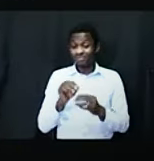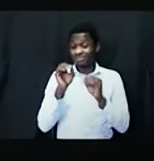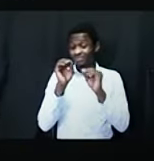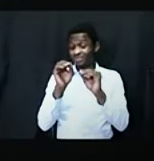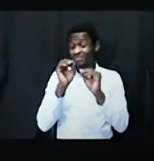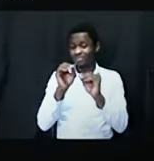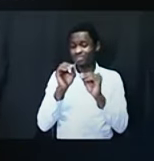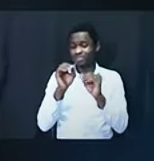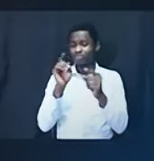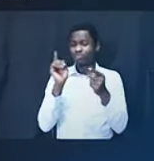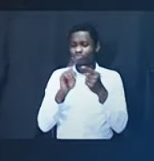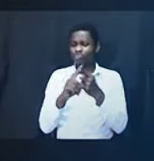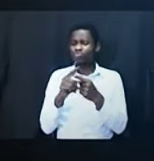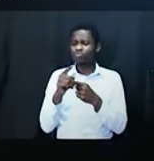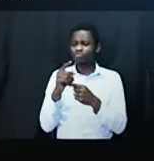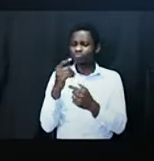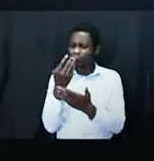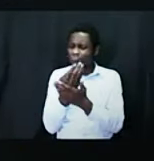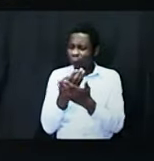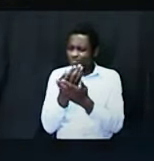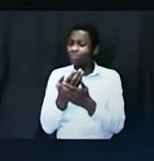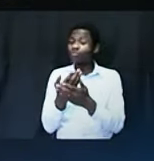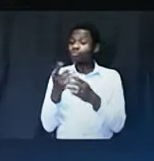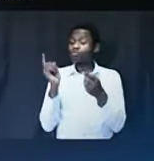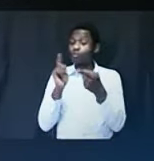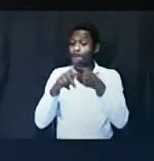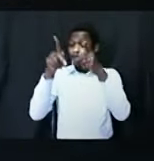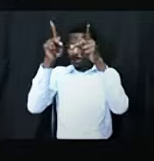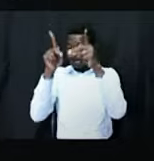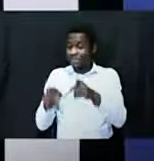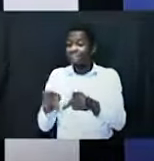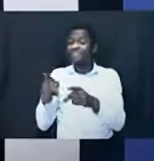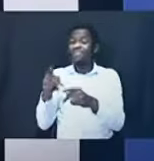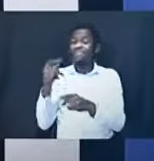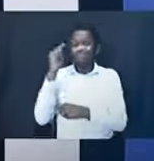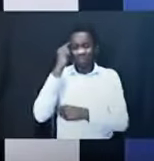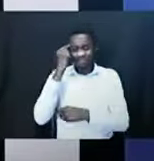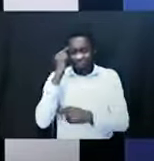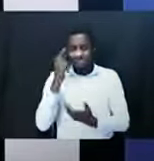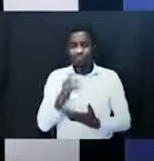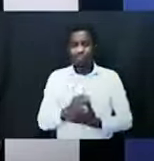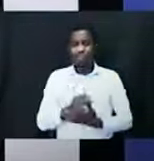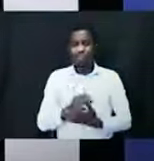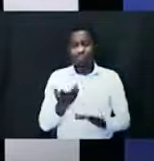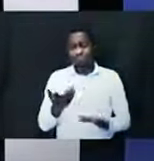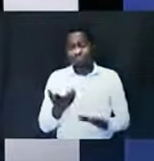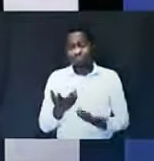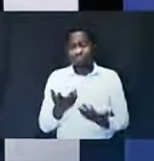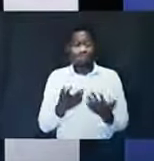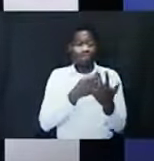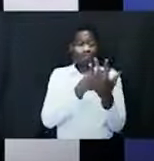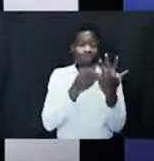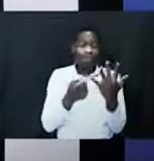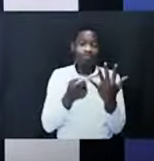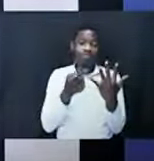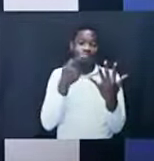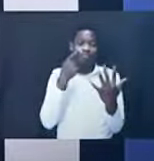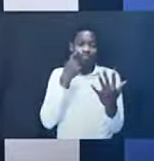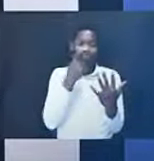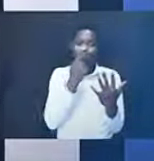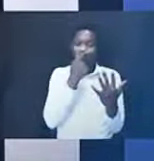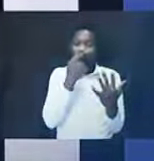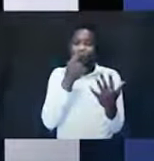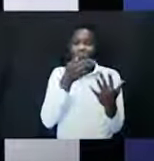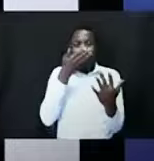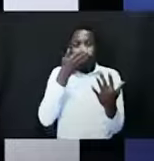senses. Now the sense of smell, the sense of taste, the sense of touch of feel, the